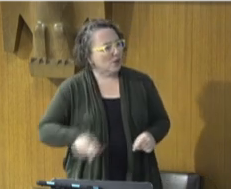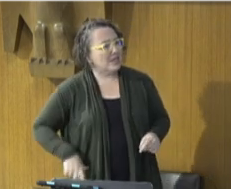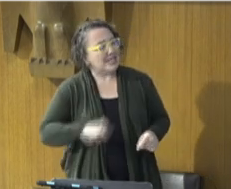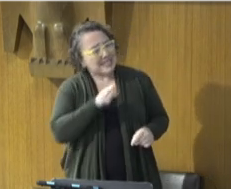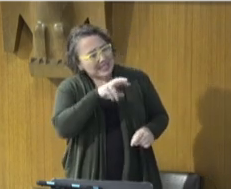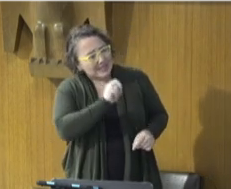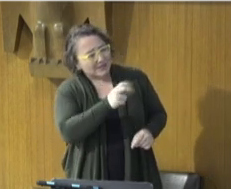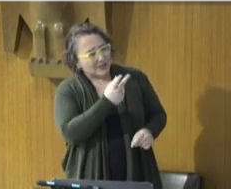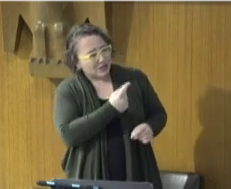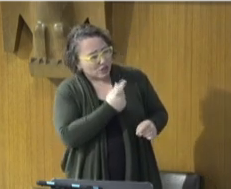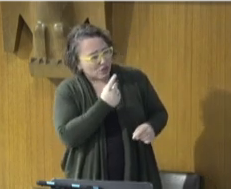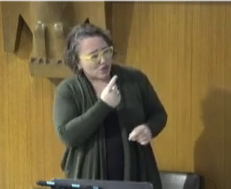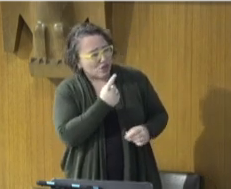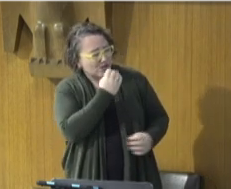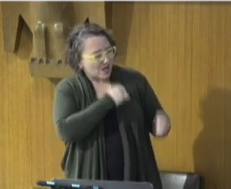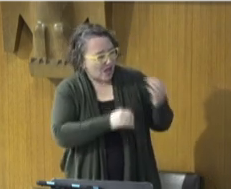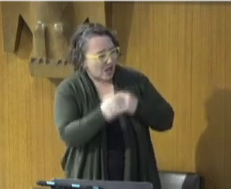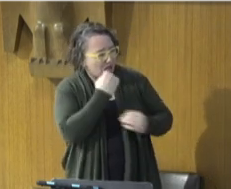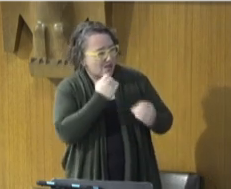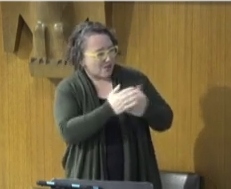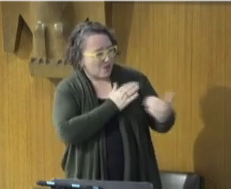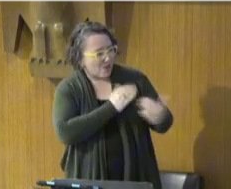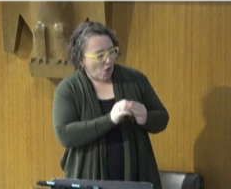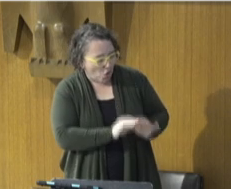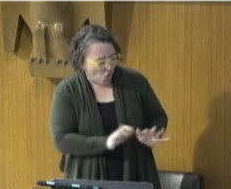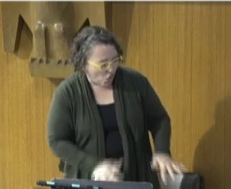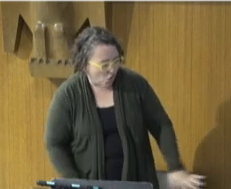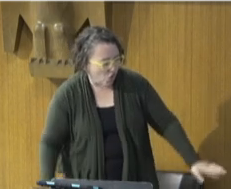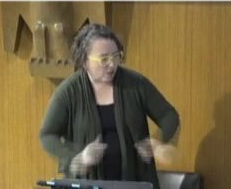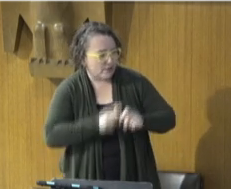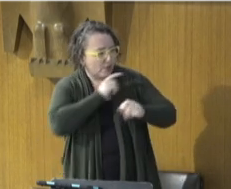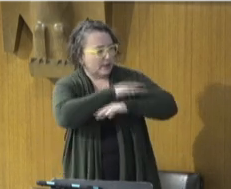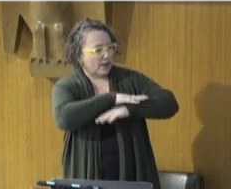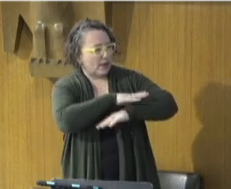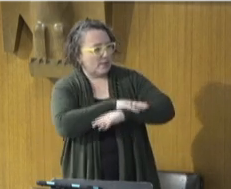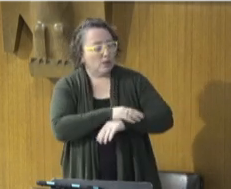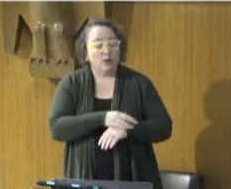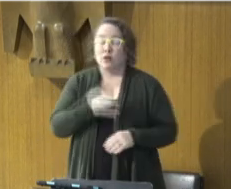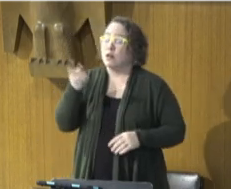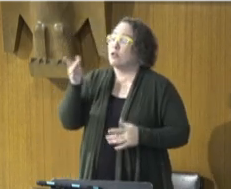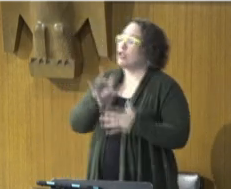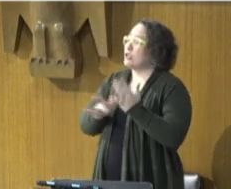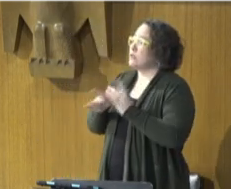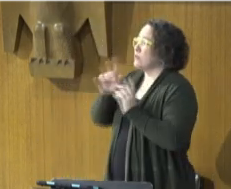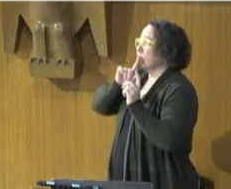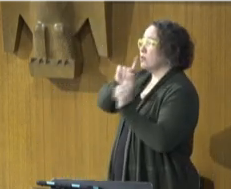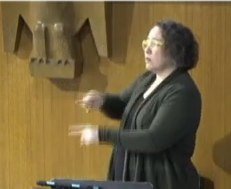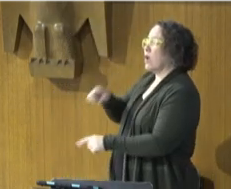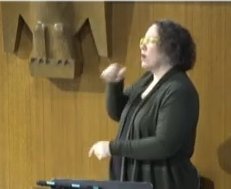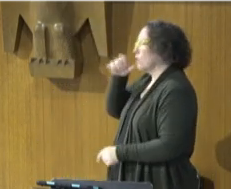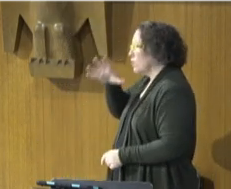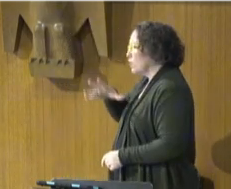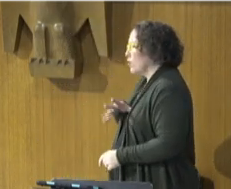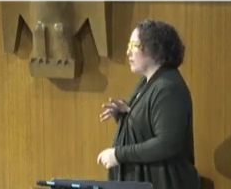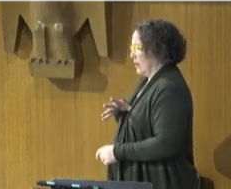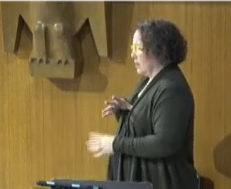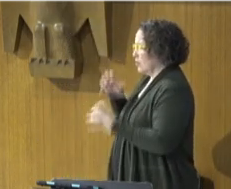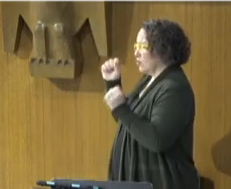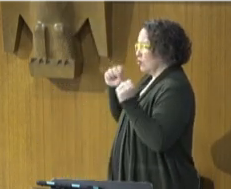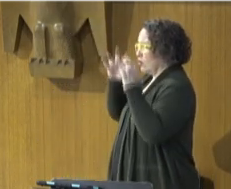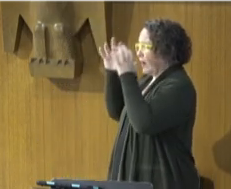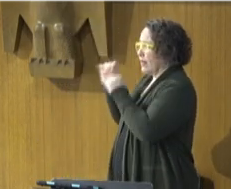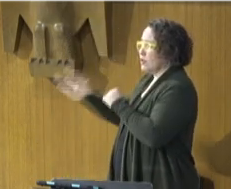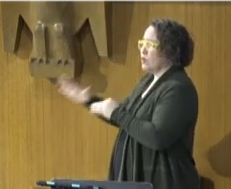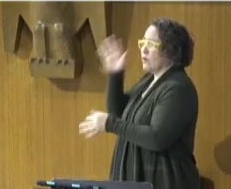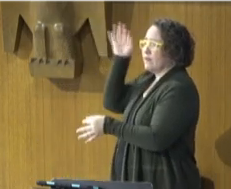dogs eat the crumbs that fall from the master's table. Then Jesus answered her, Woman, great is your